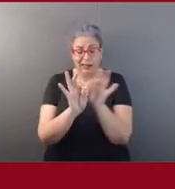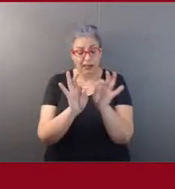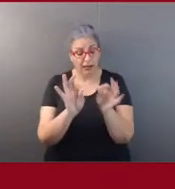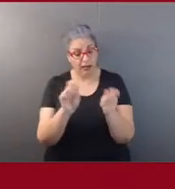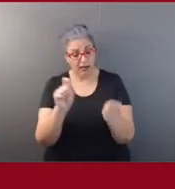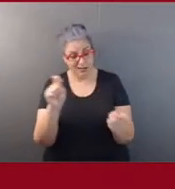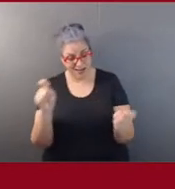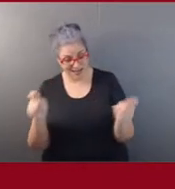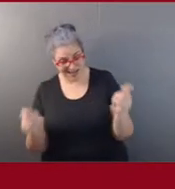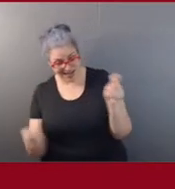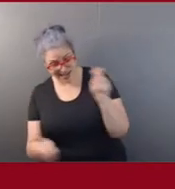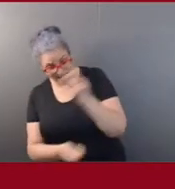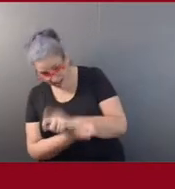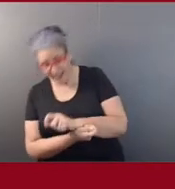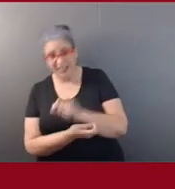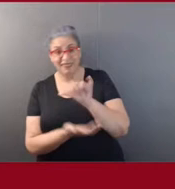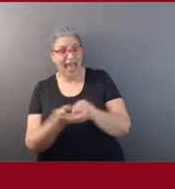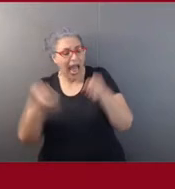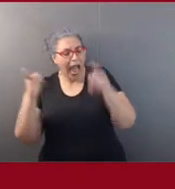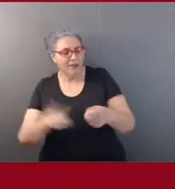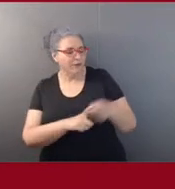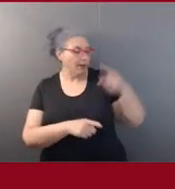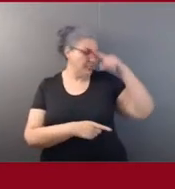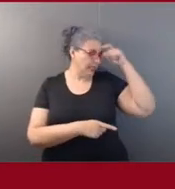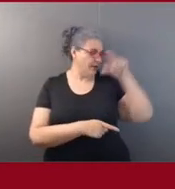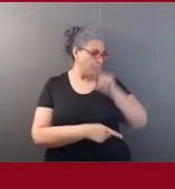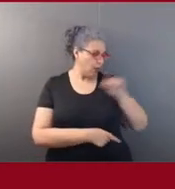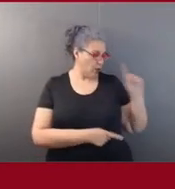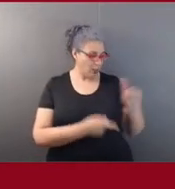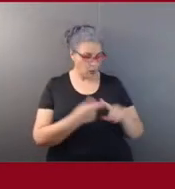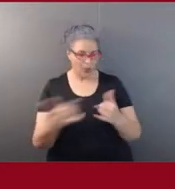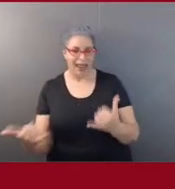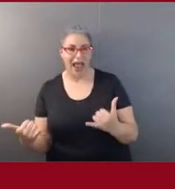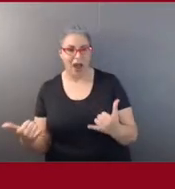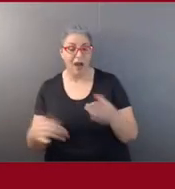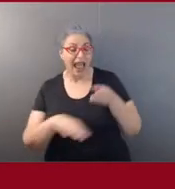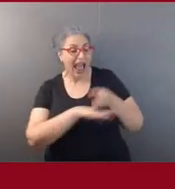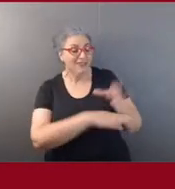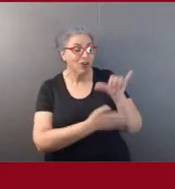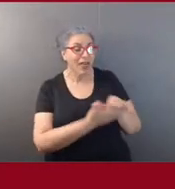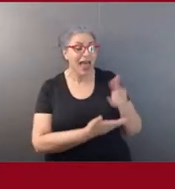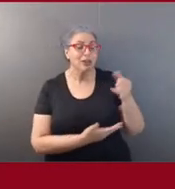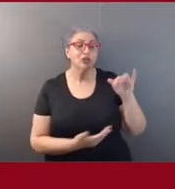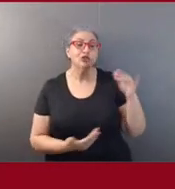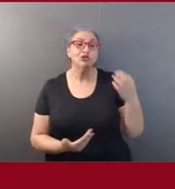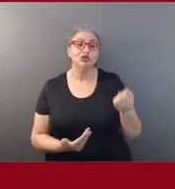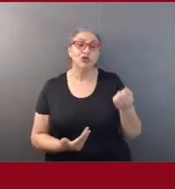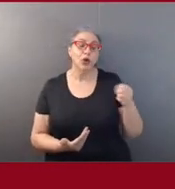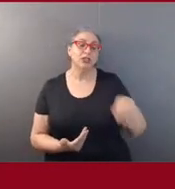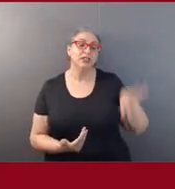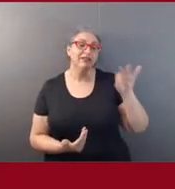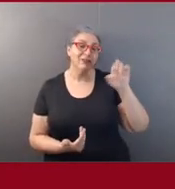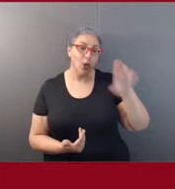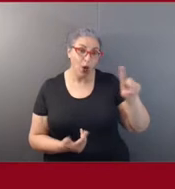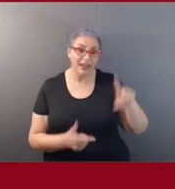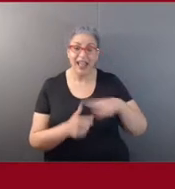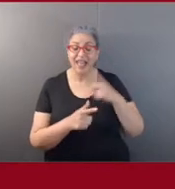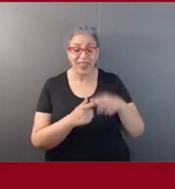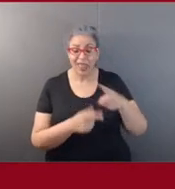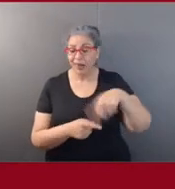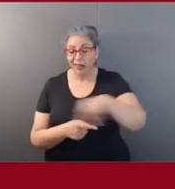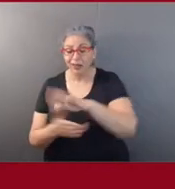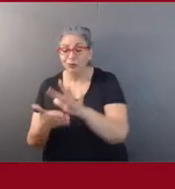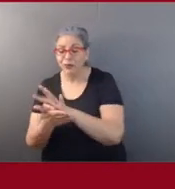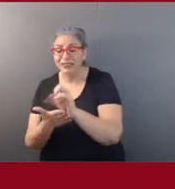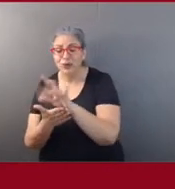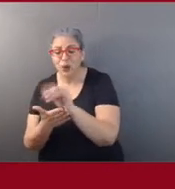conversation, you know, since the summer of 2020 in the wake of the murder of George Floyd, when studios made all